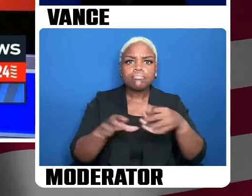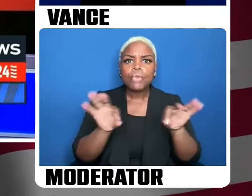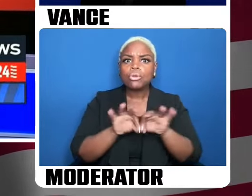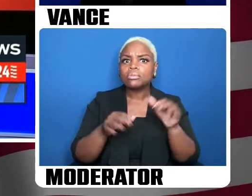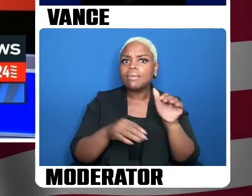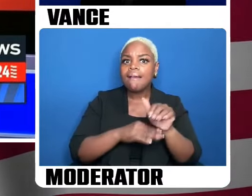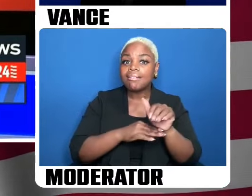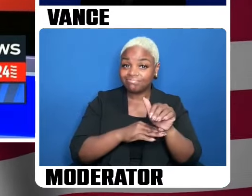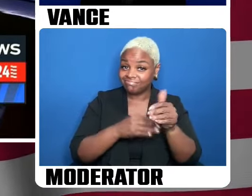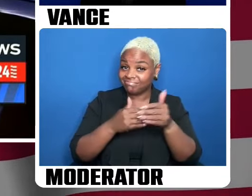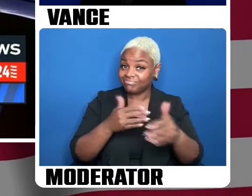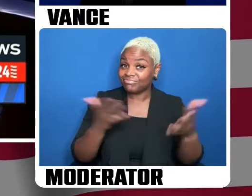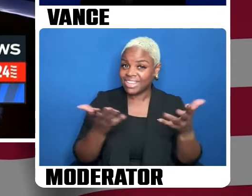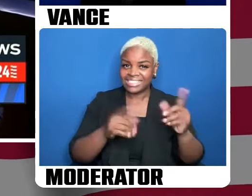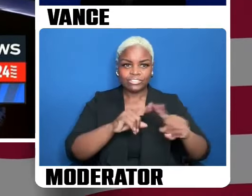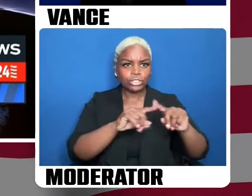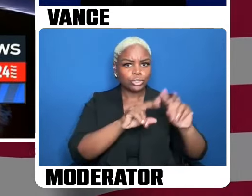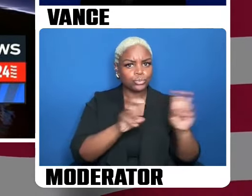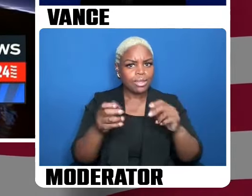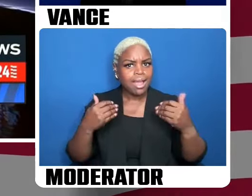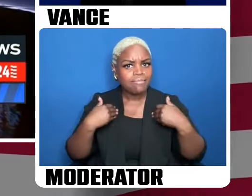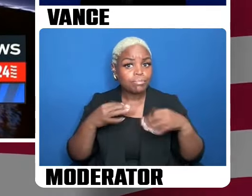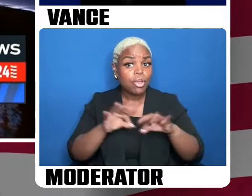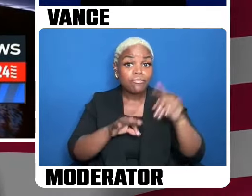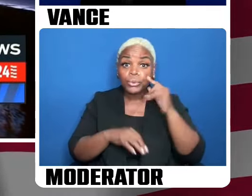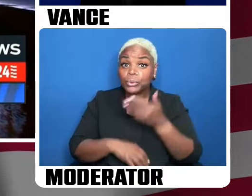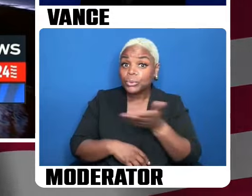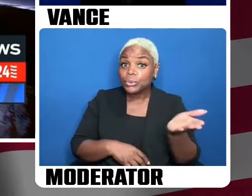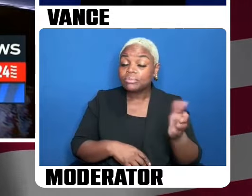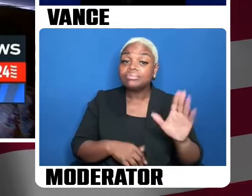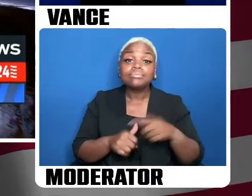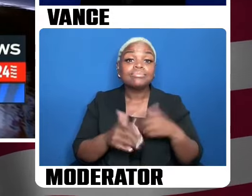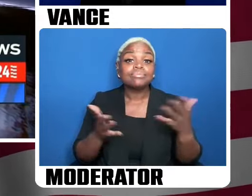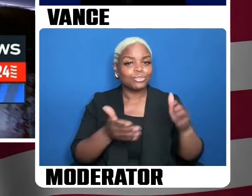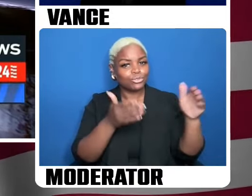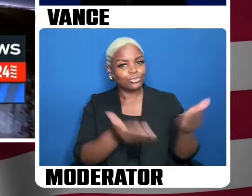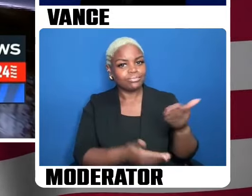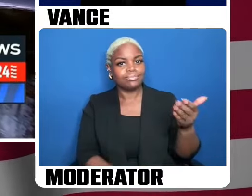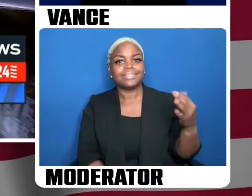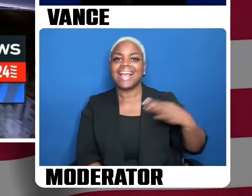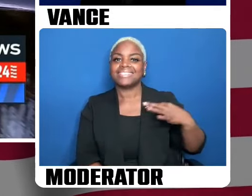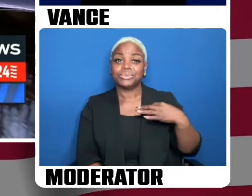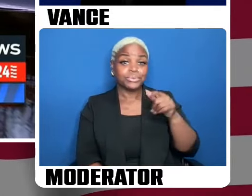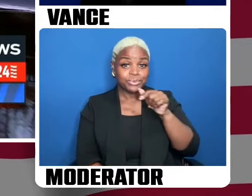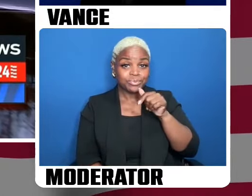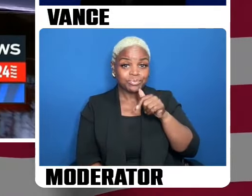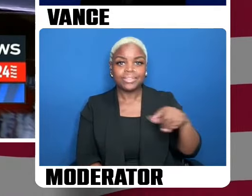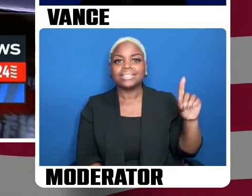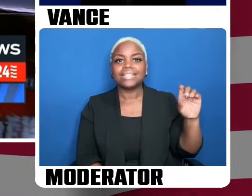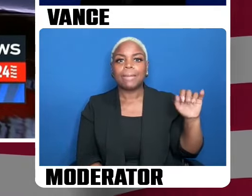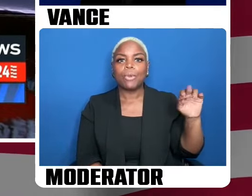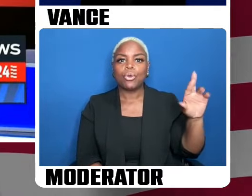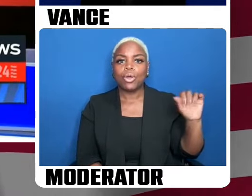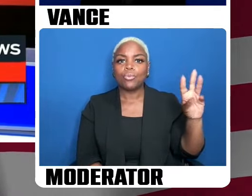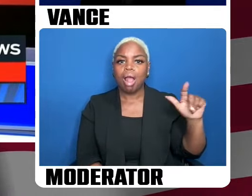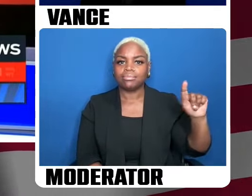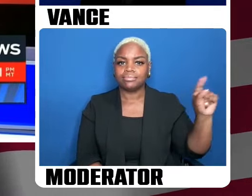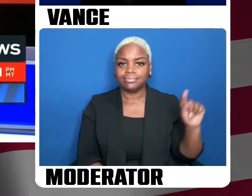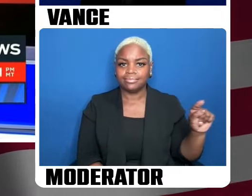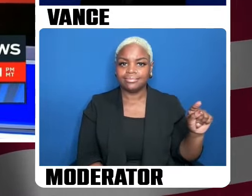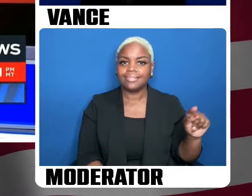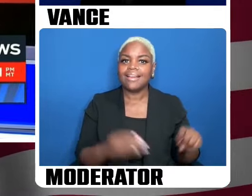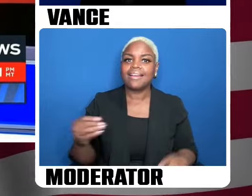the candidates. Minnesota's Democratic Governor Tim Walz and Ohio's Republican Senator J.D. Vance tonight meeting for